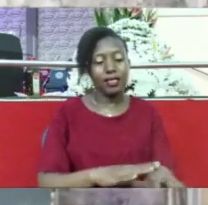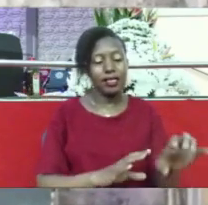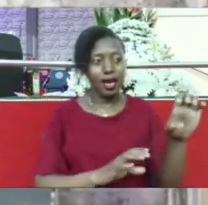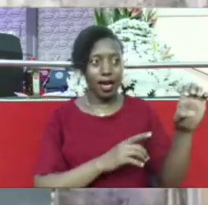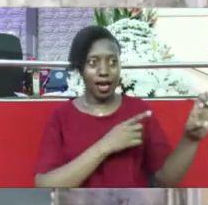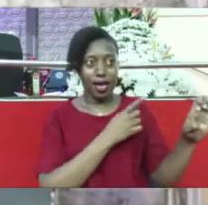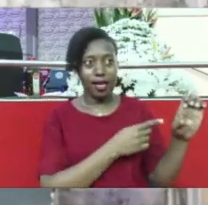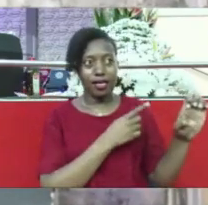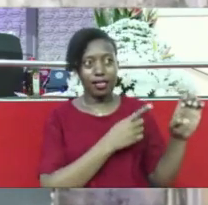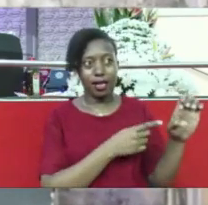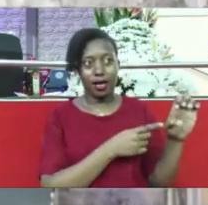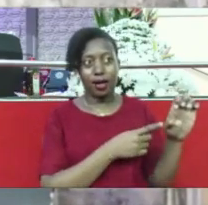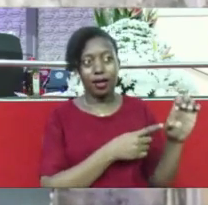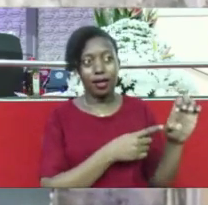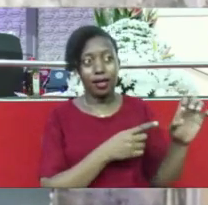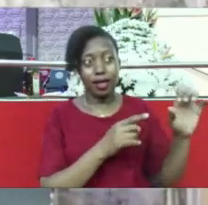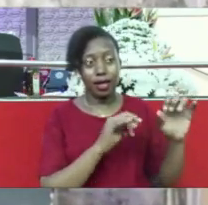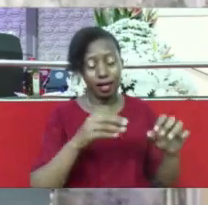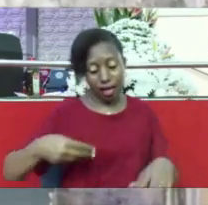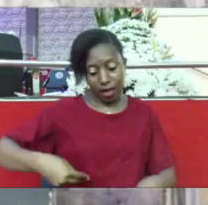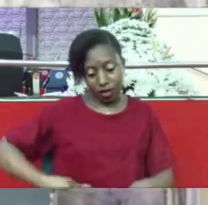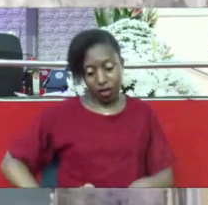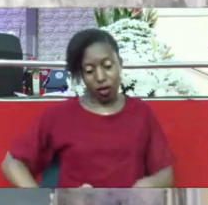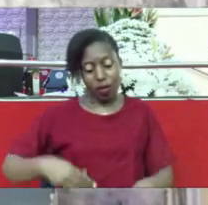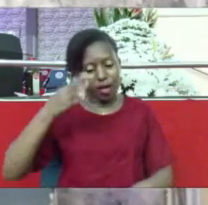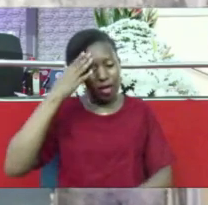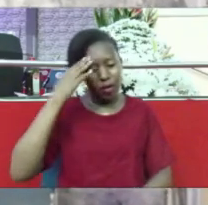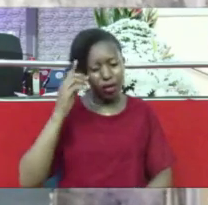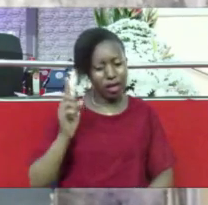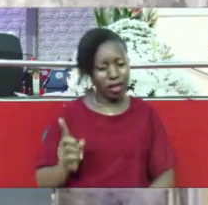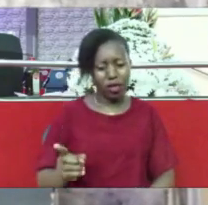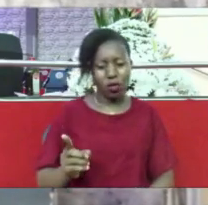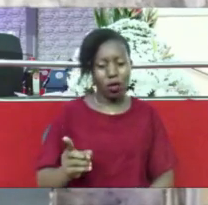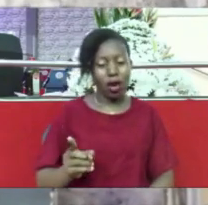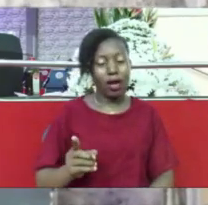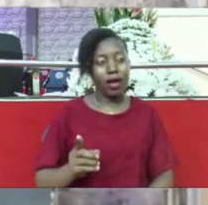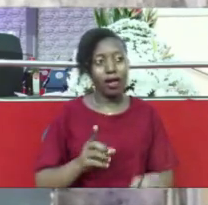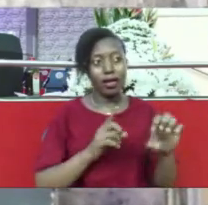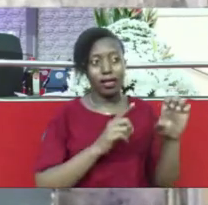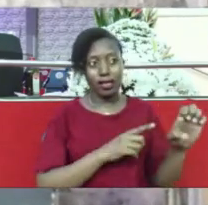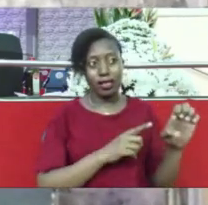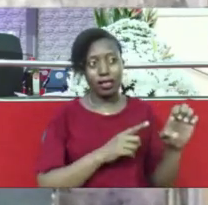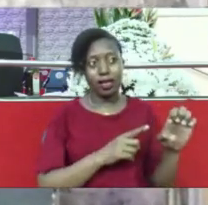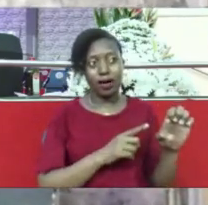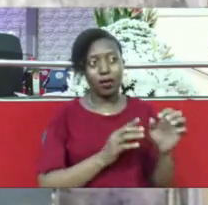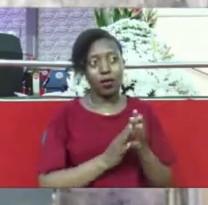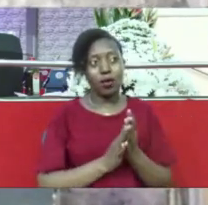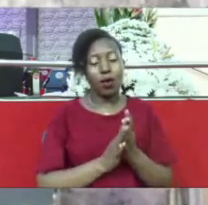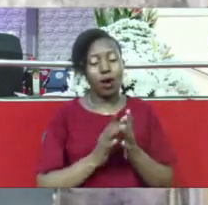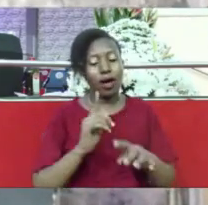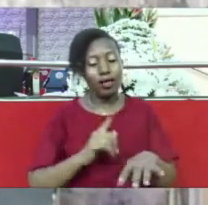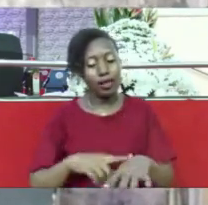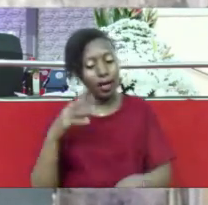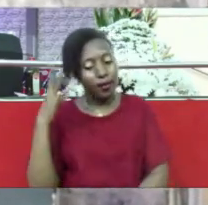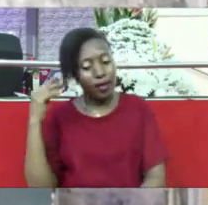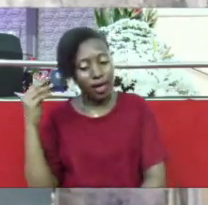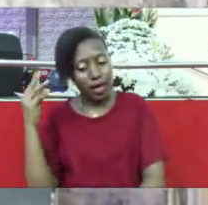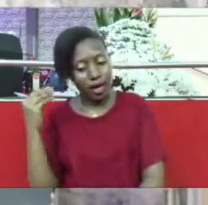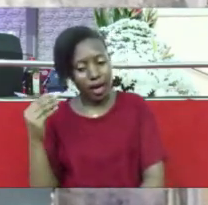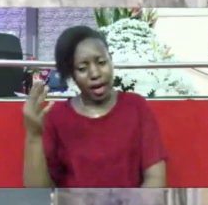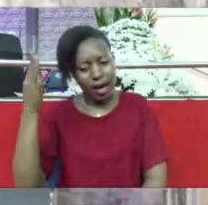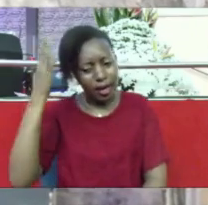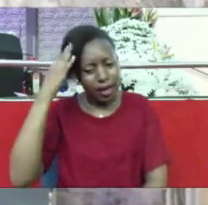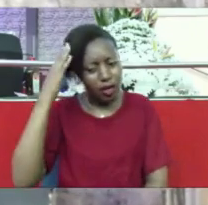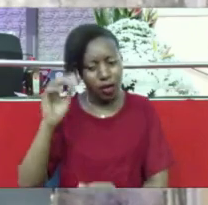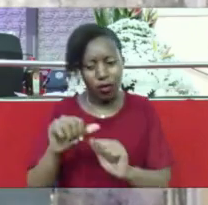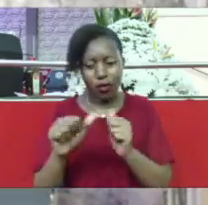son Jacob. Kwa kumgusa Isaac hakujua huyu ni Yakobo. But by hearing, he could tell that voice belongs to Jacob.